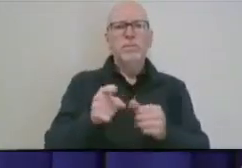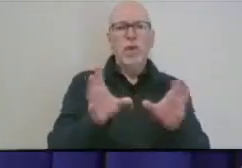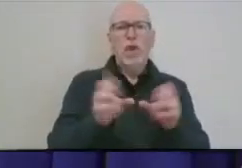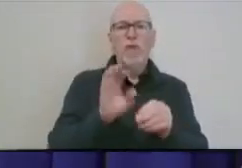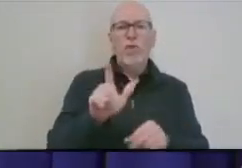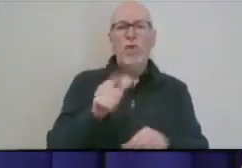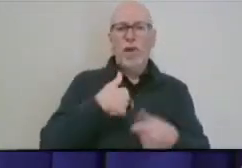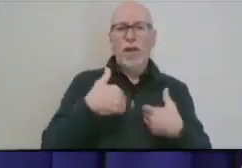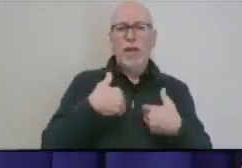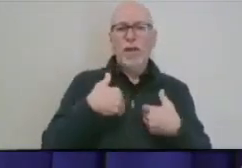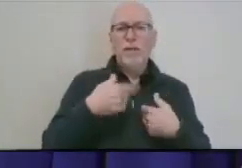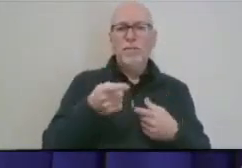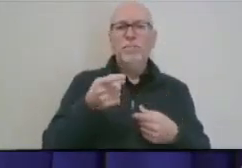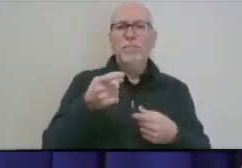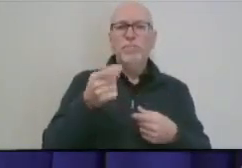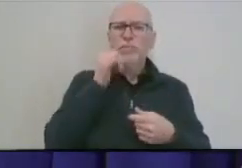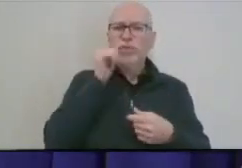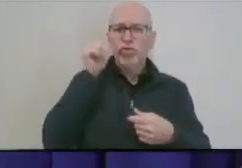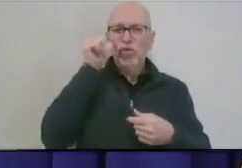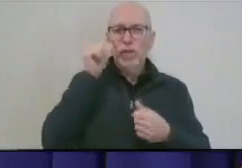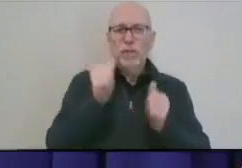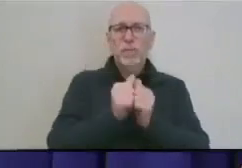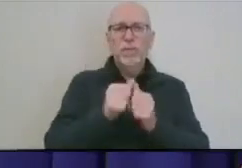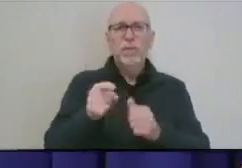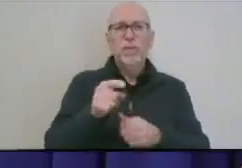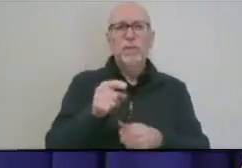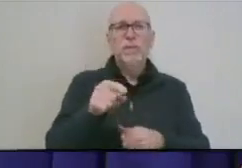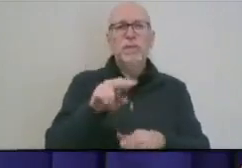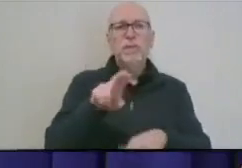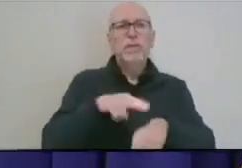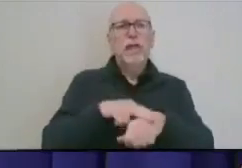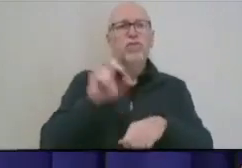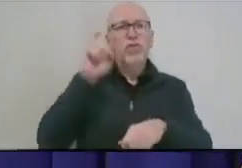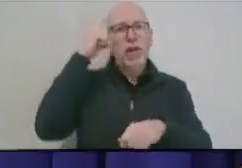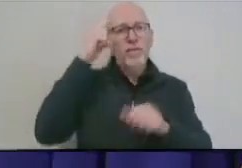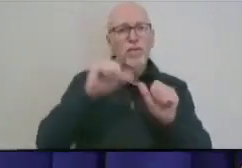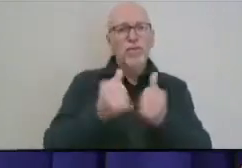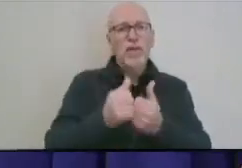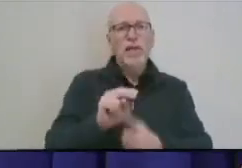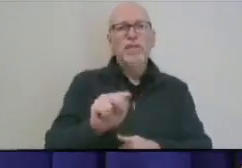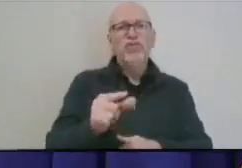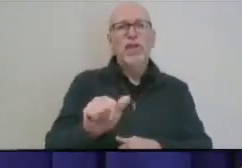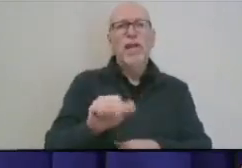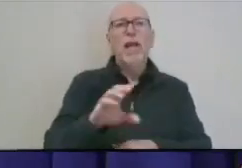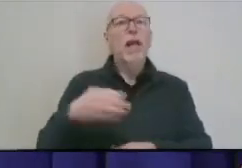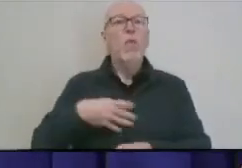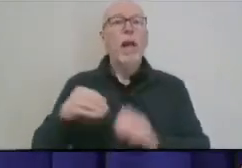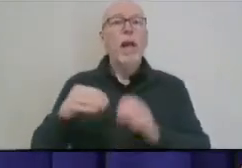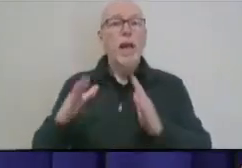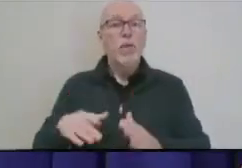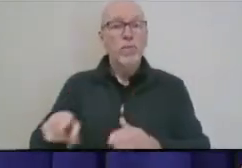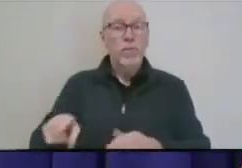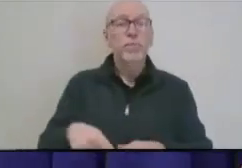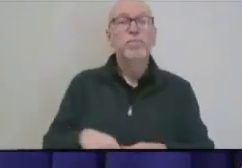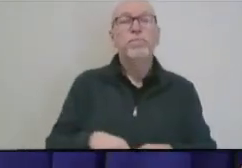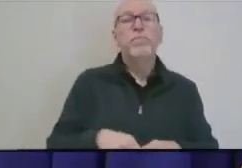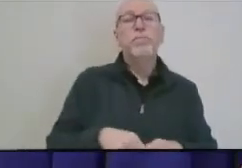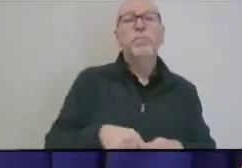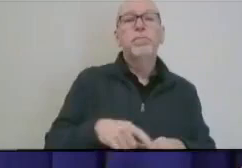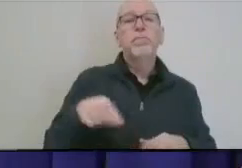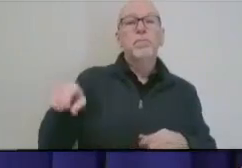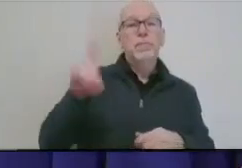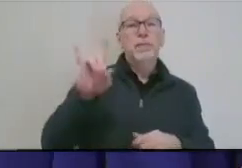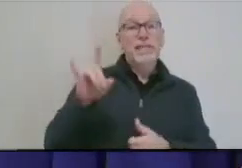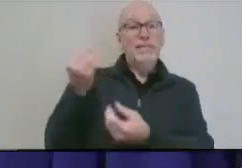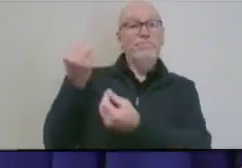had yesterday with the NGA, the National Governors Association, and the White House. They did inform us